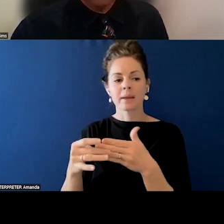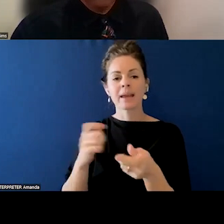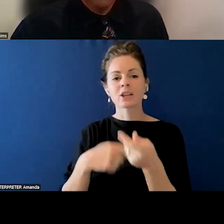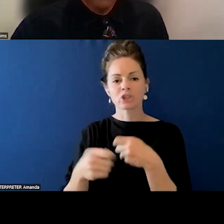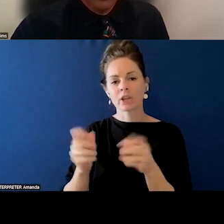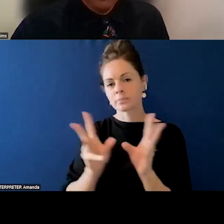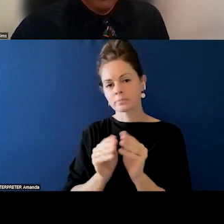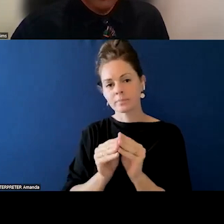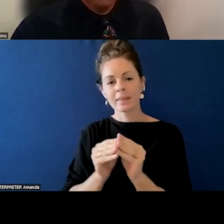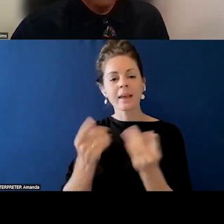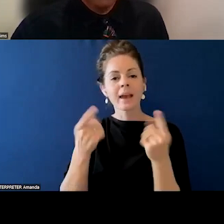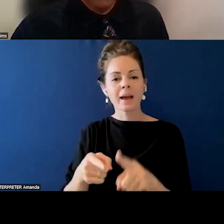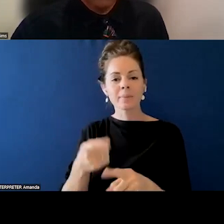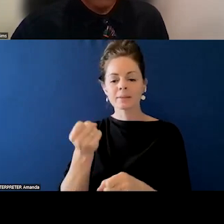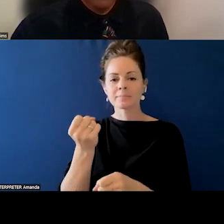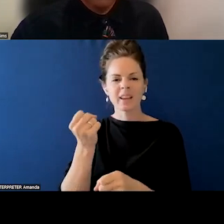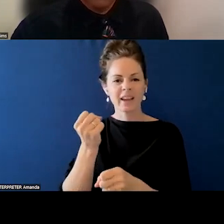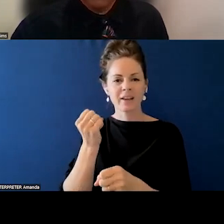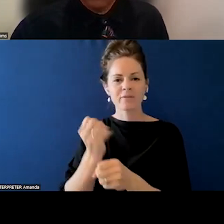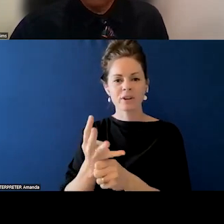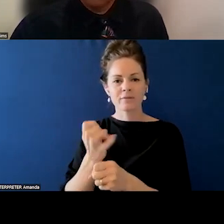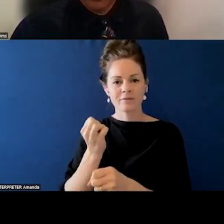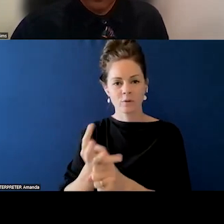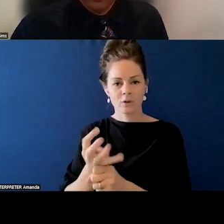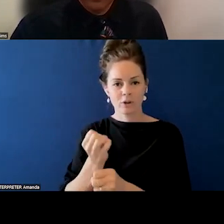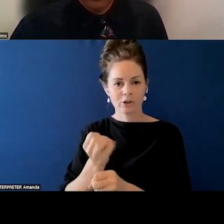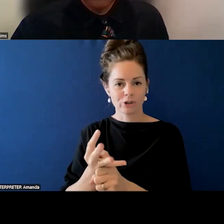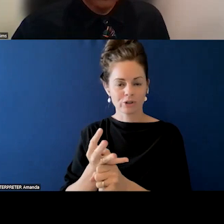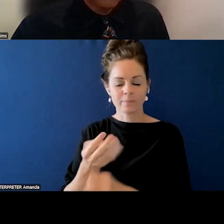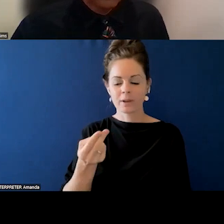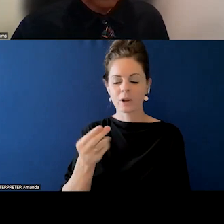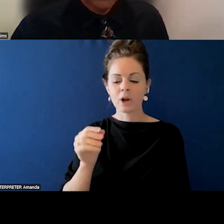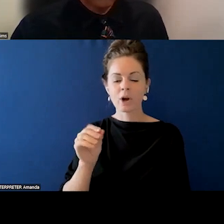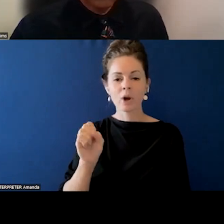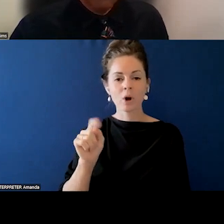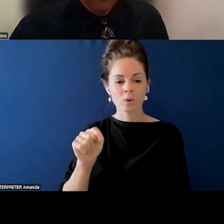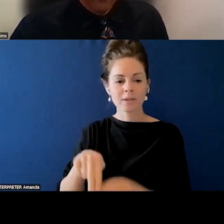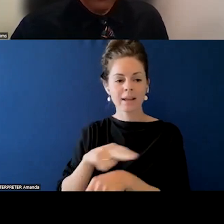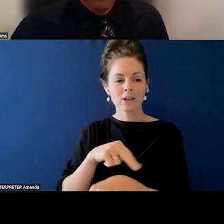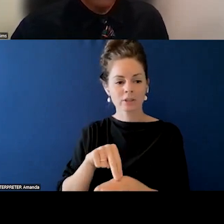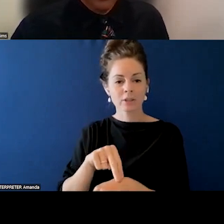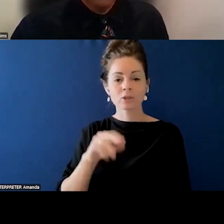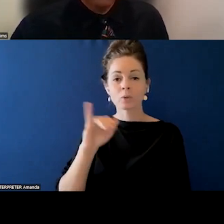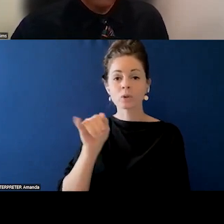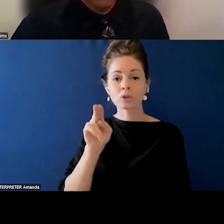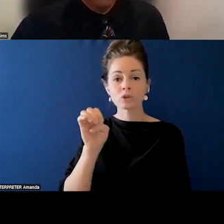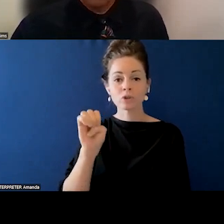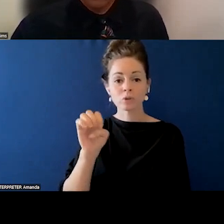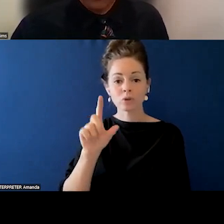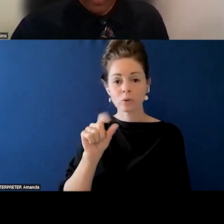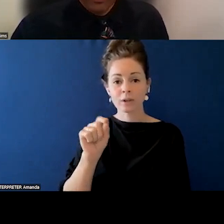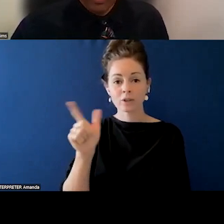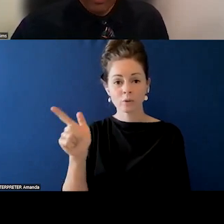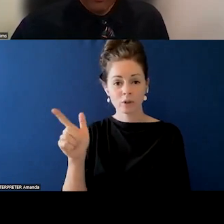years or so. And they are held in a host nation. So in June of 2024, it's actually going to be held in